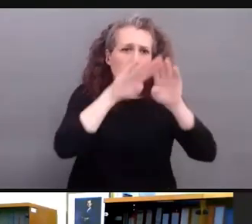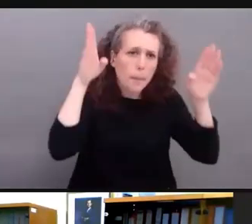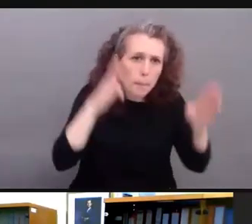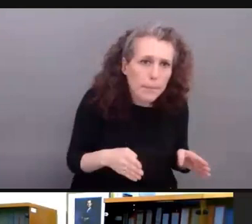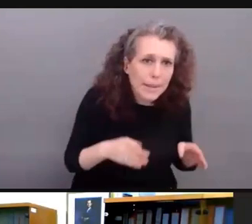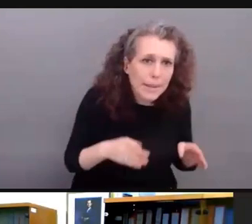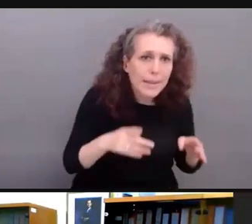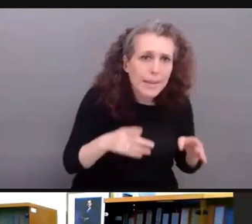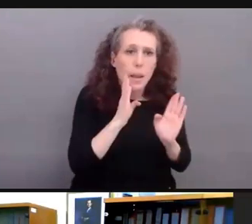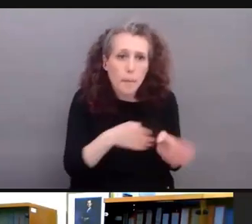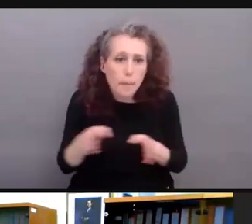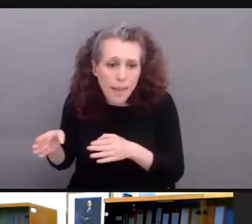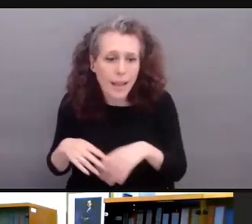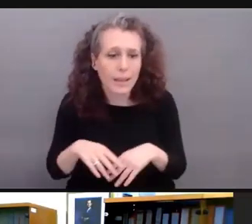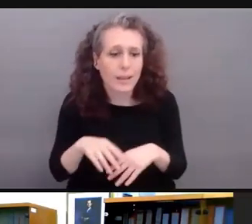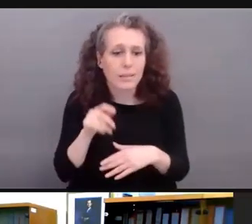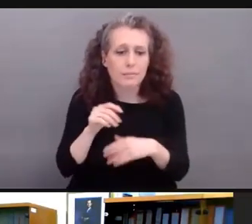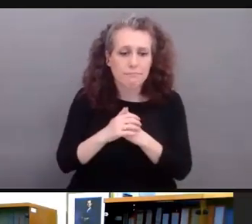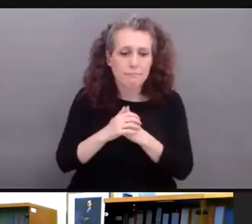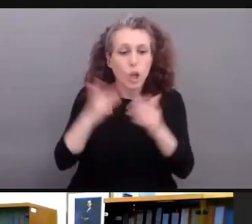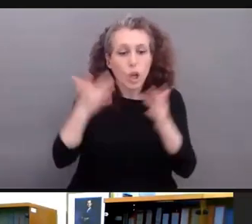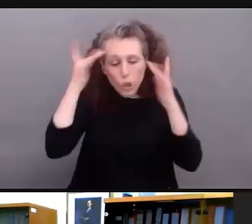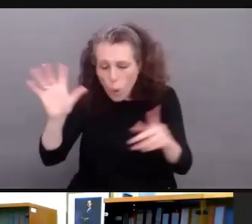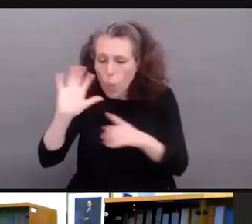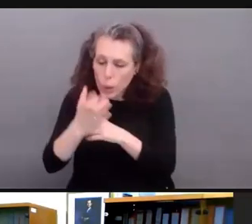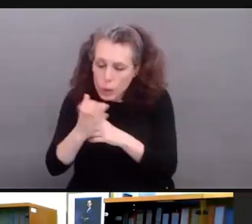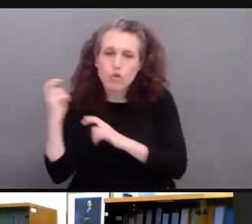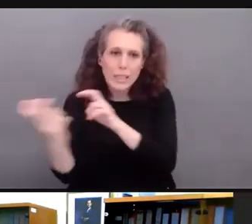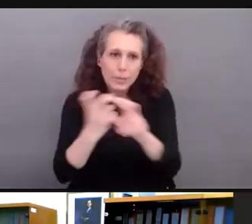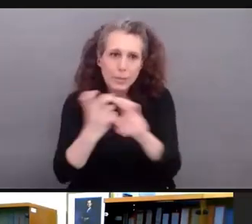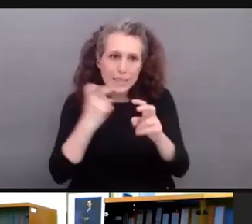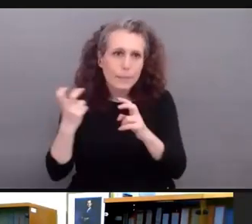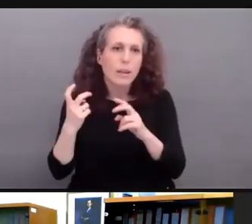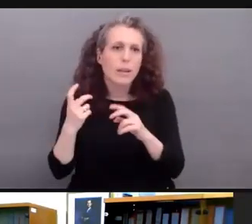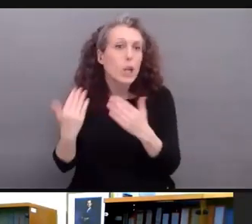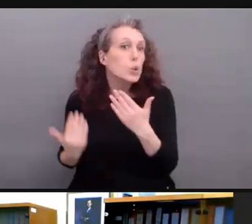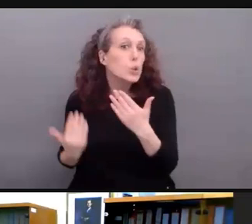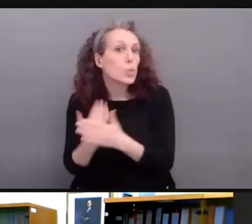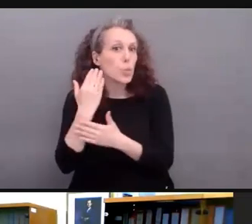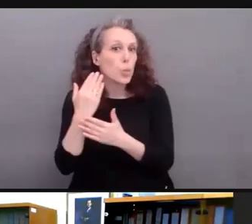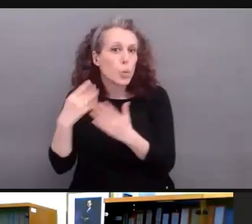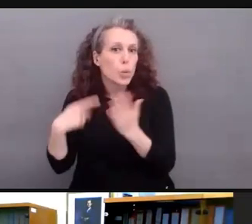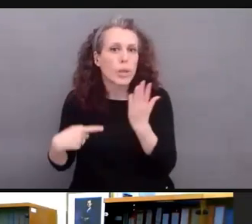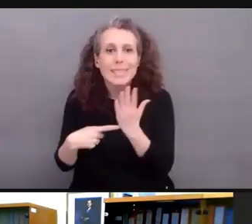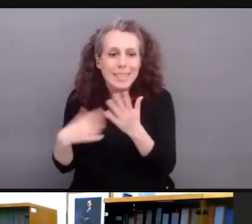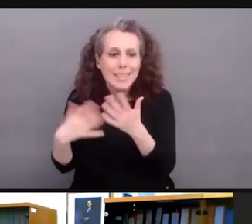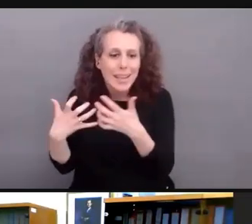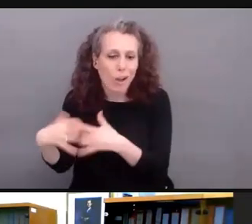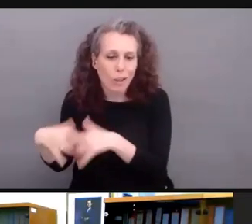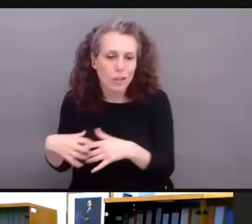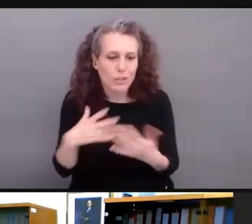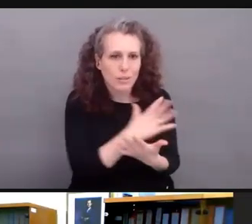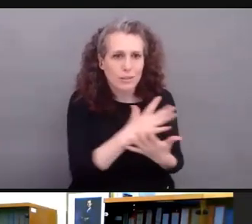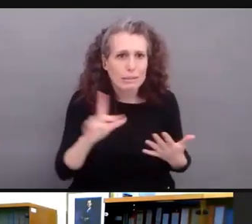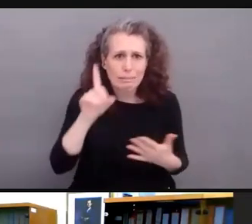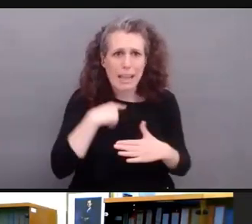planning, tourism and culture, transportation, and new technologies. So I'm going to stop